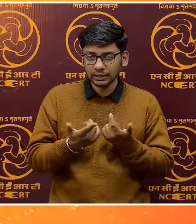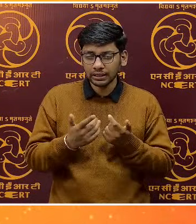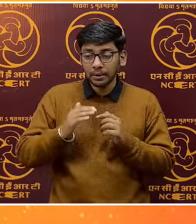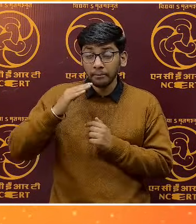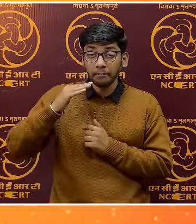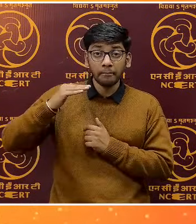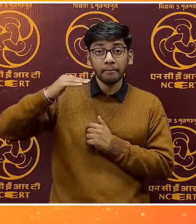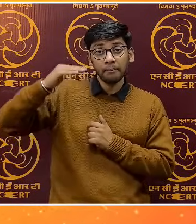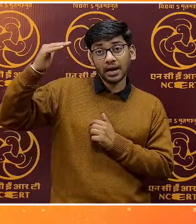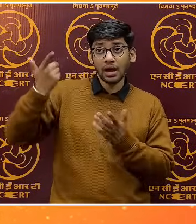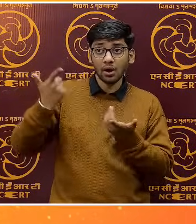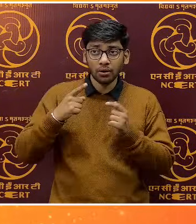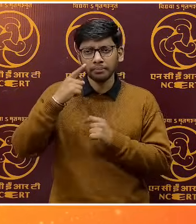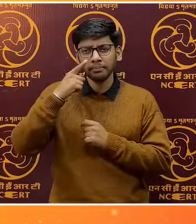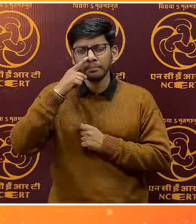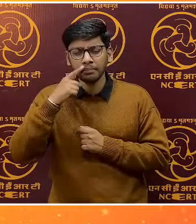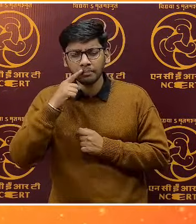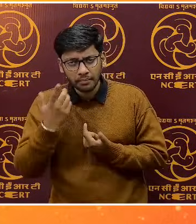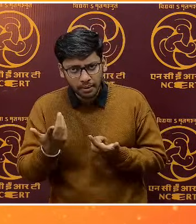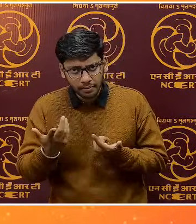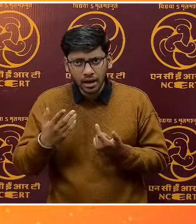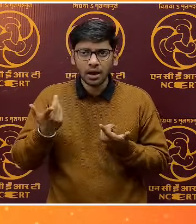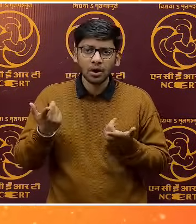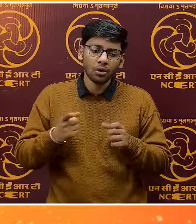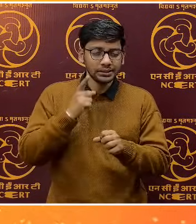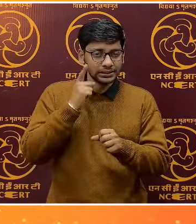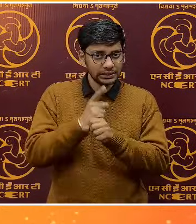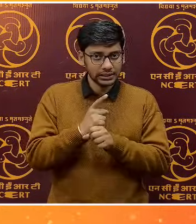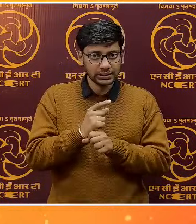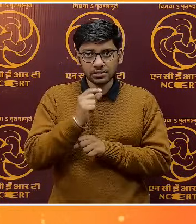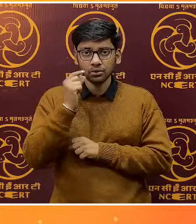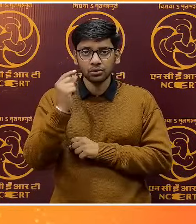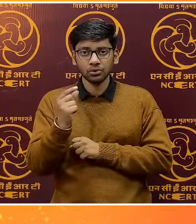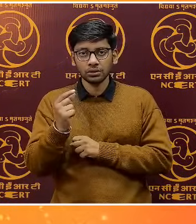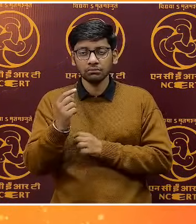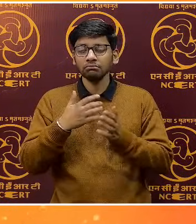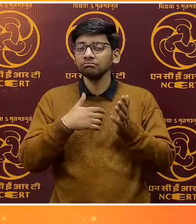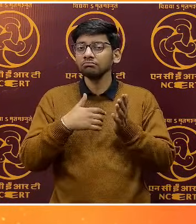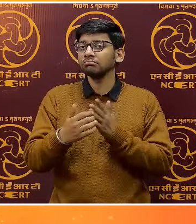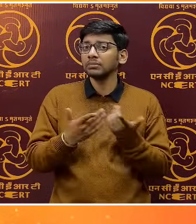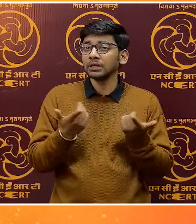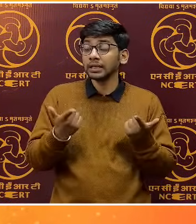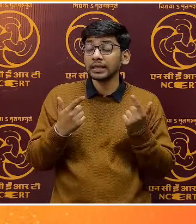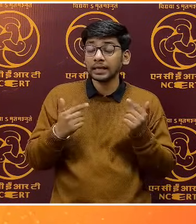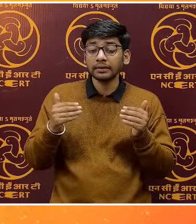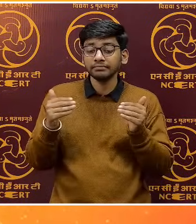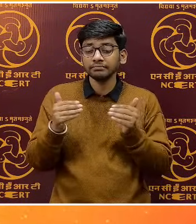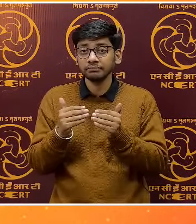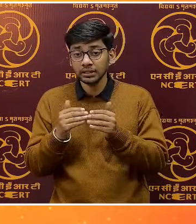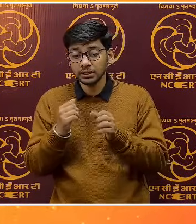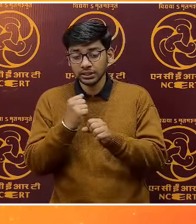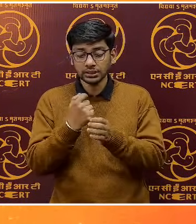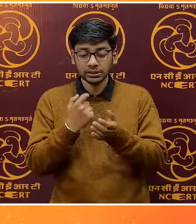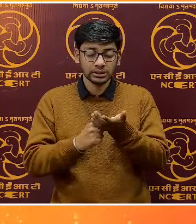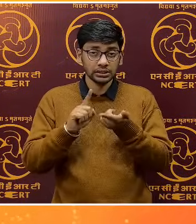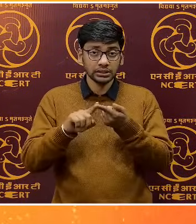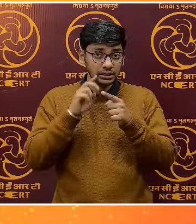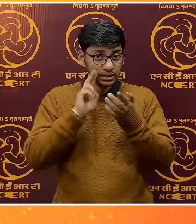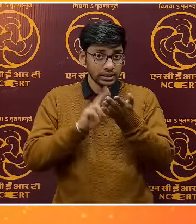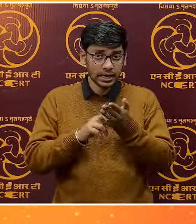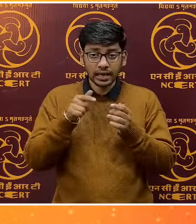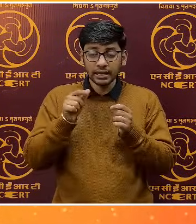or our parent or our teachers, right? Someone who's elder to us. So these greetings are good morning,